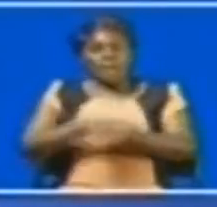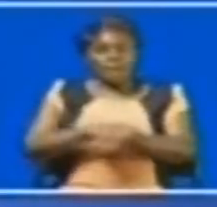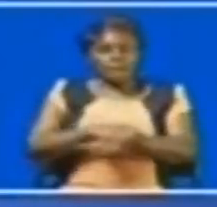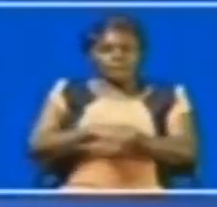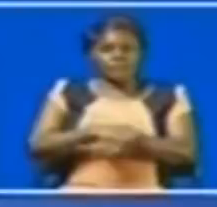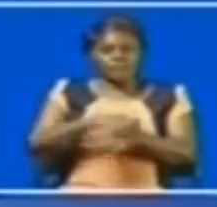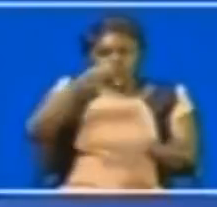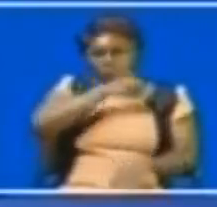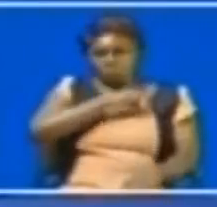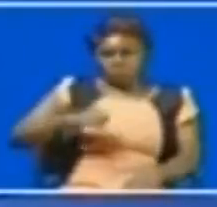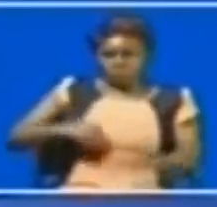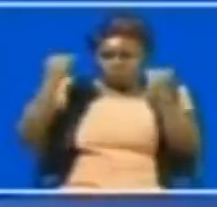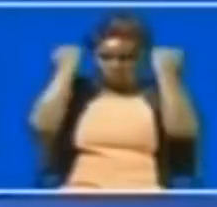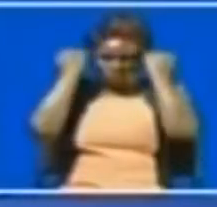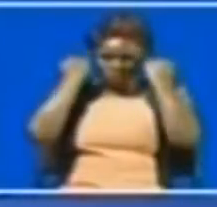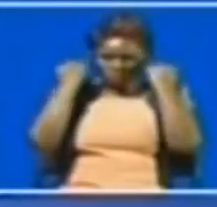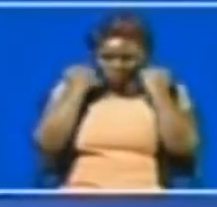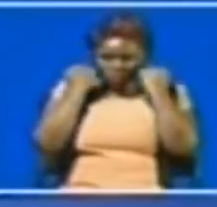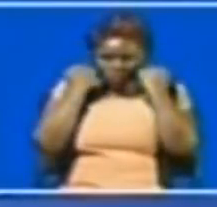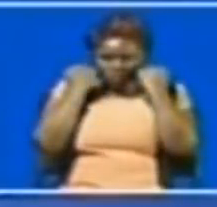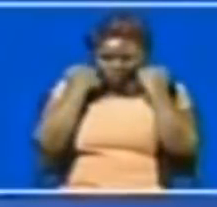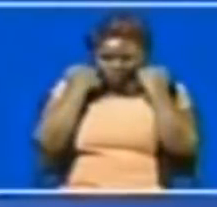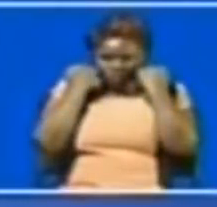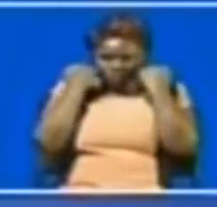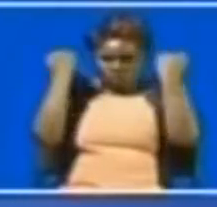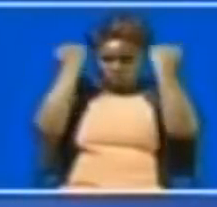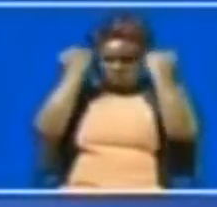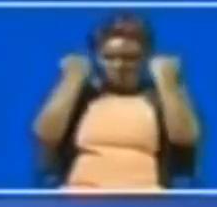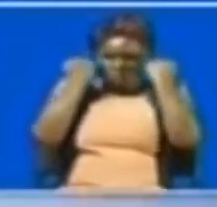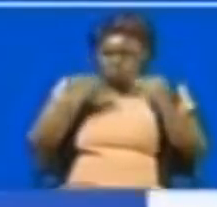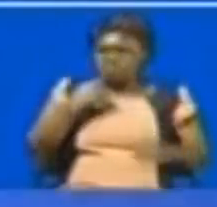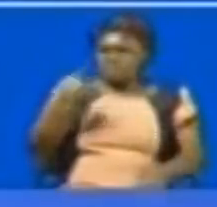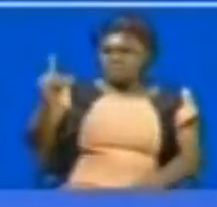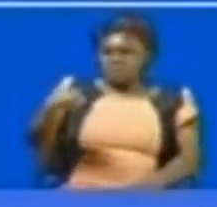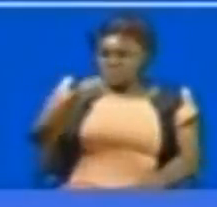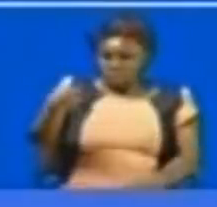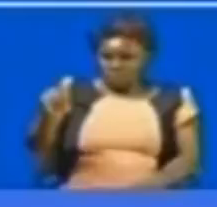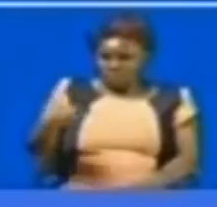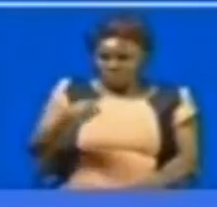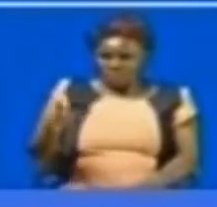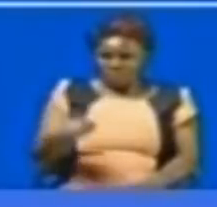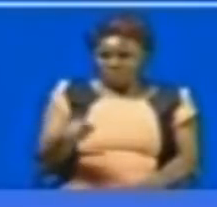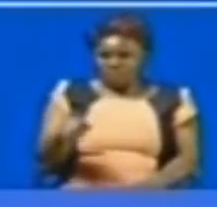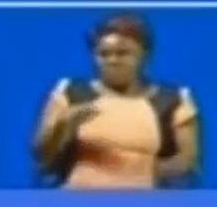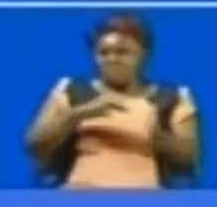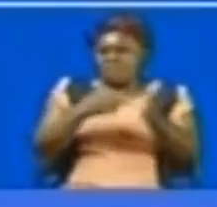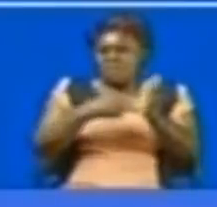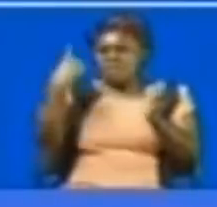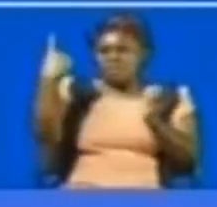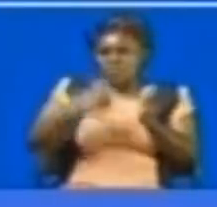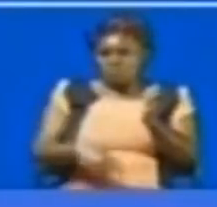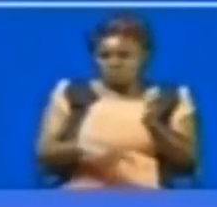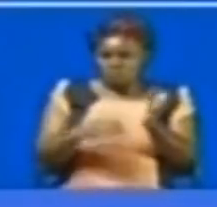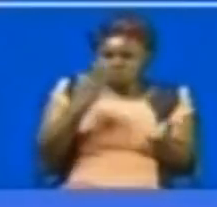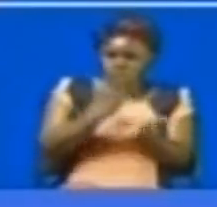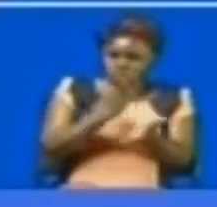finding? You got to go back and analyze that decision. When the court said there were illegalities or irregularities, what did they mean? What